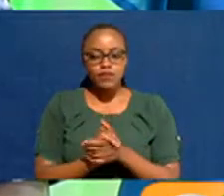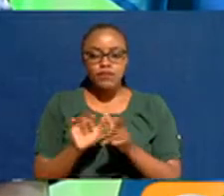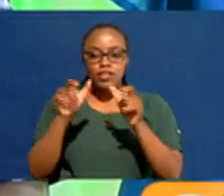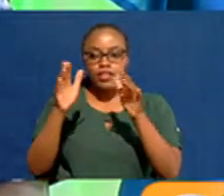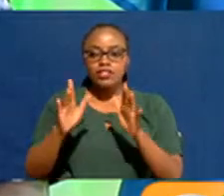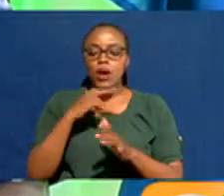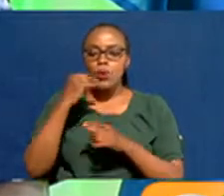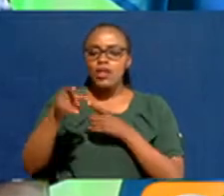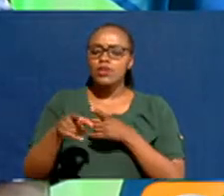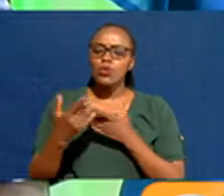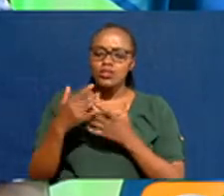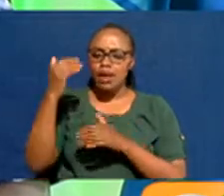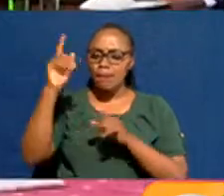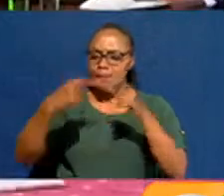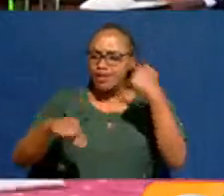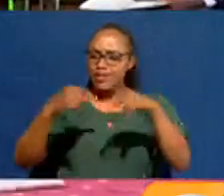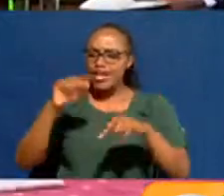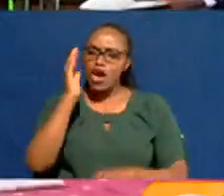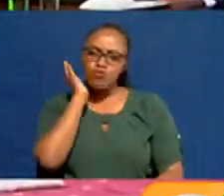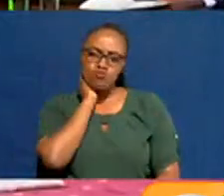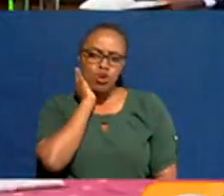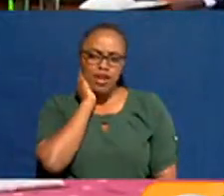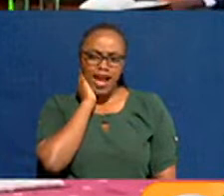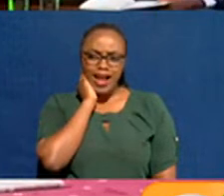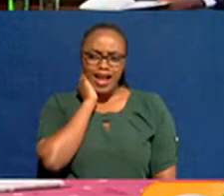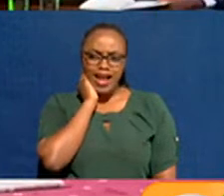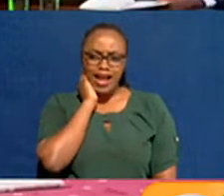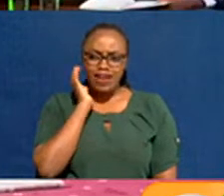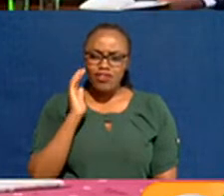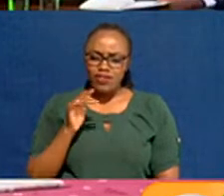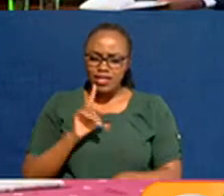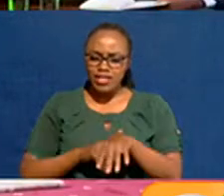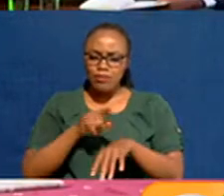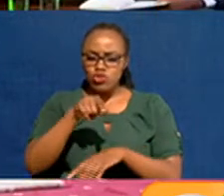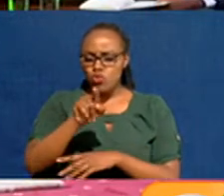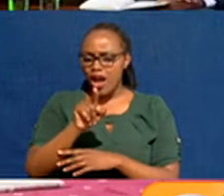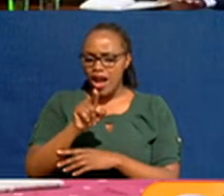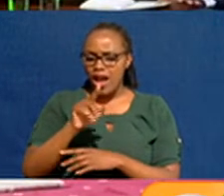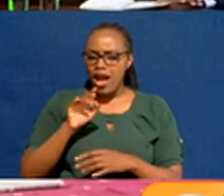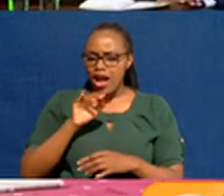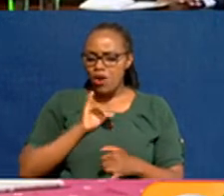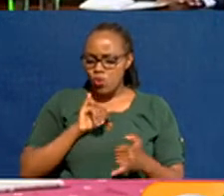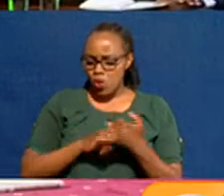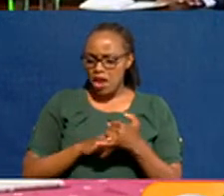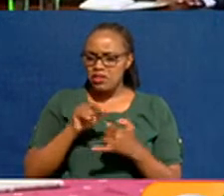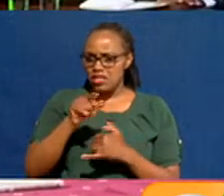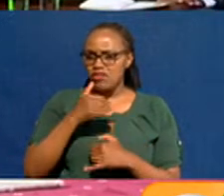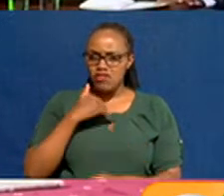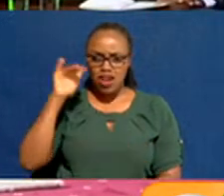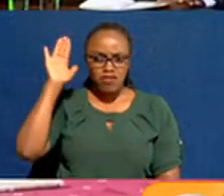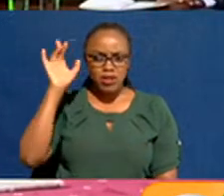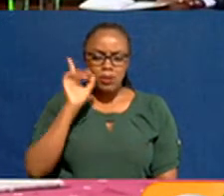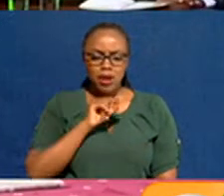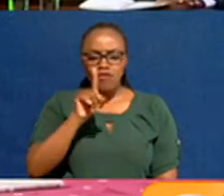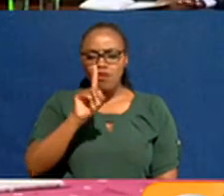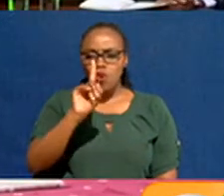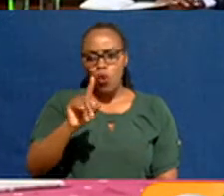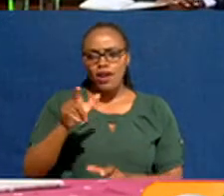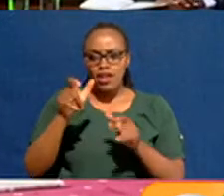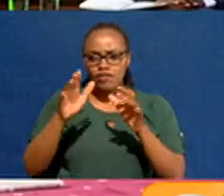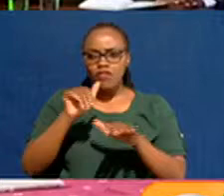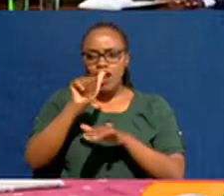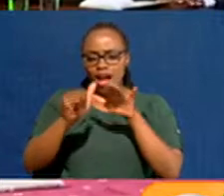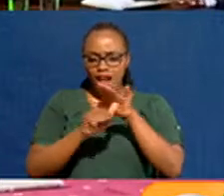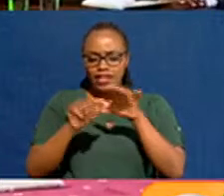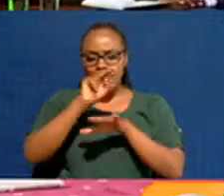who was attacked in Muranga at the your spouse's event. You've said you've not heard. There's a journalist under National